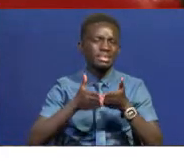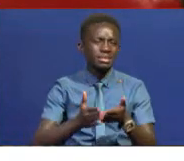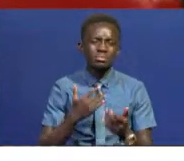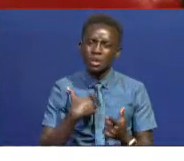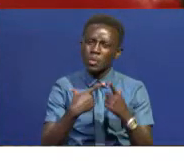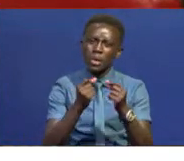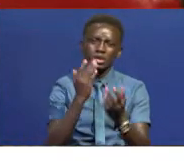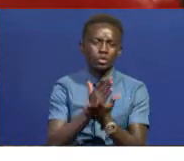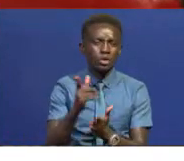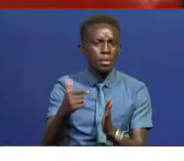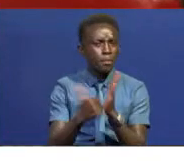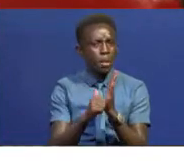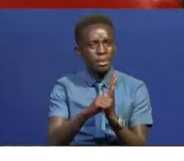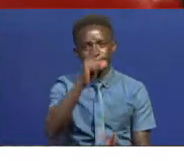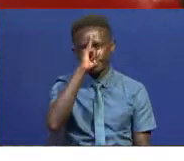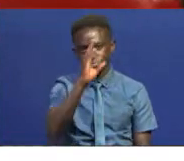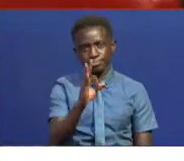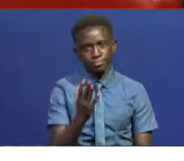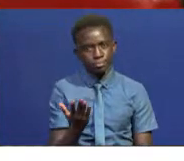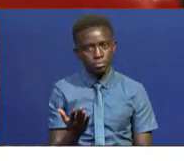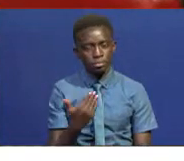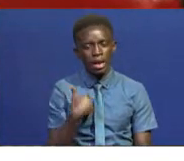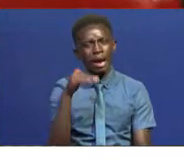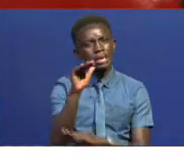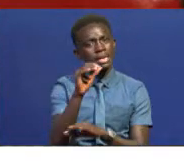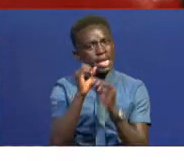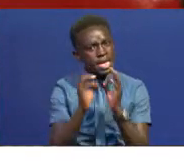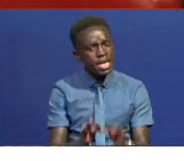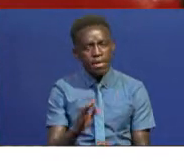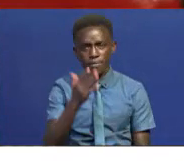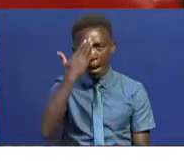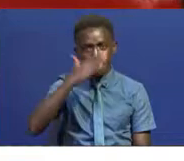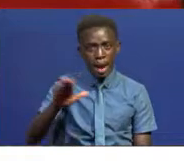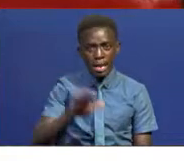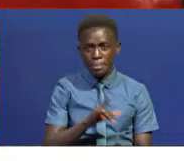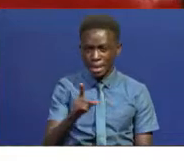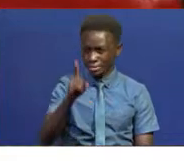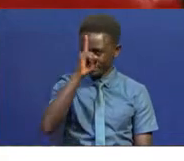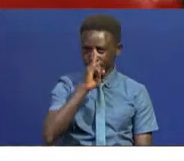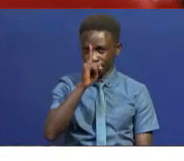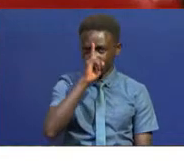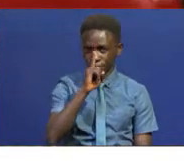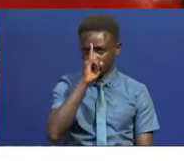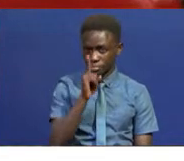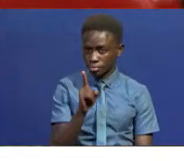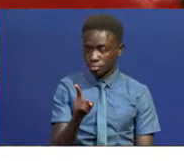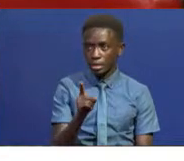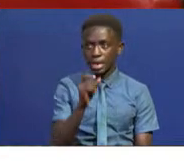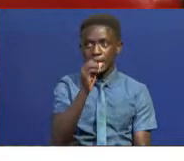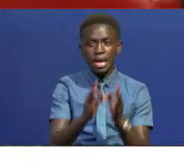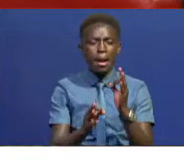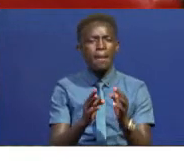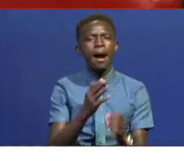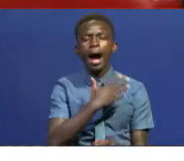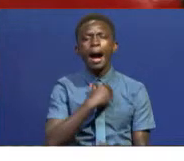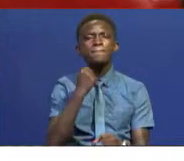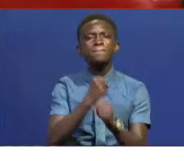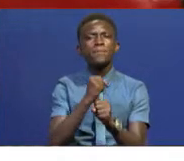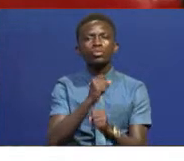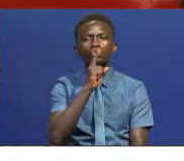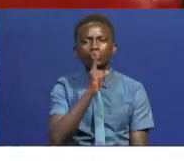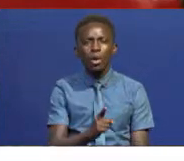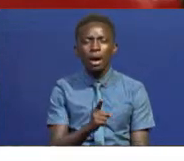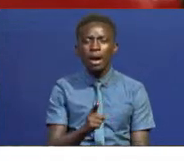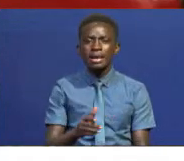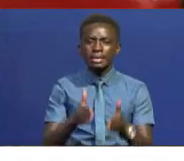serious. And I wish this Parliament would take this matter very seriously and ensure that sextology